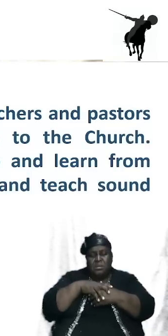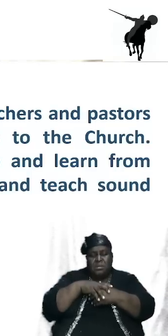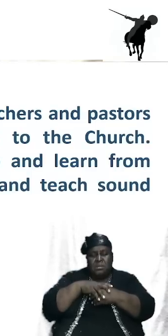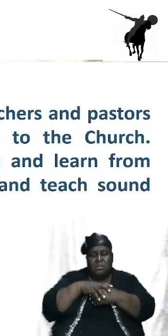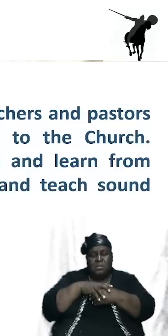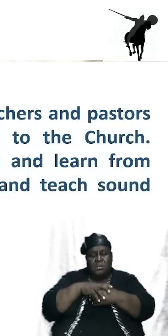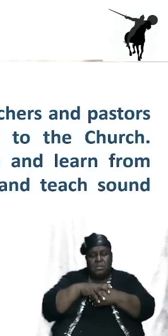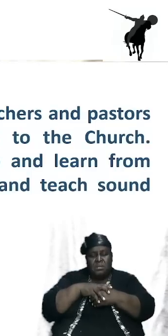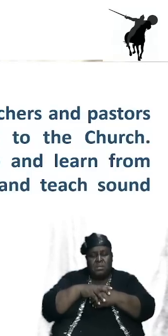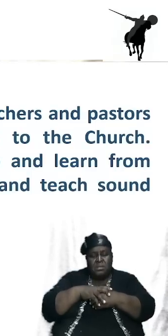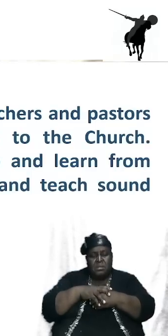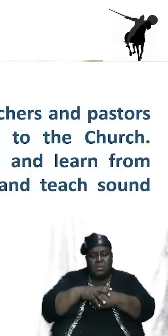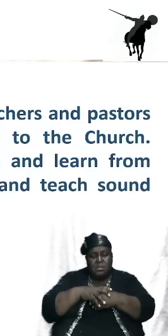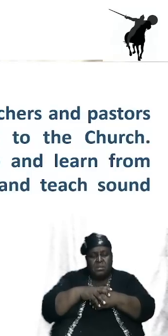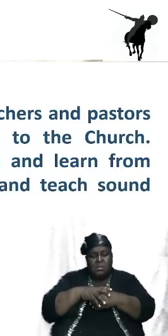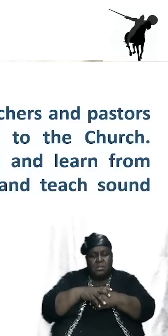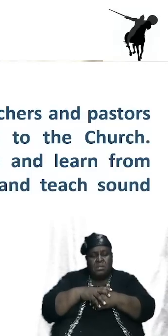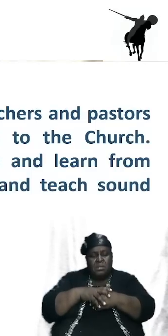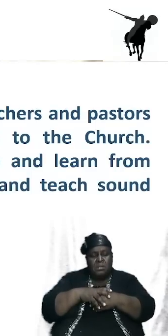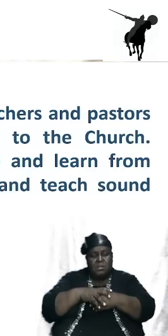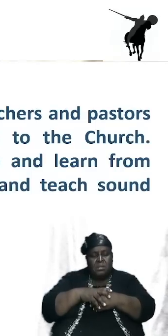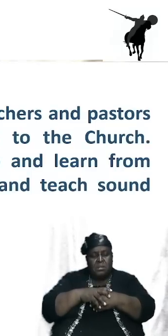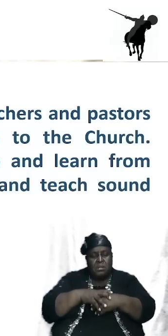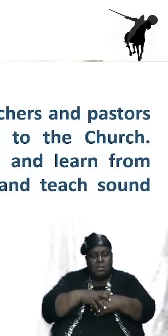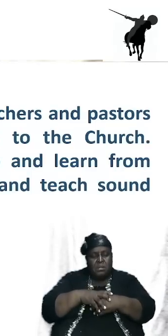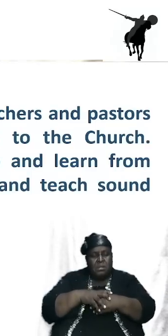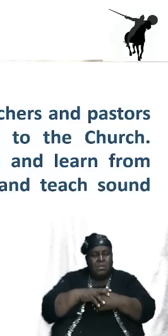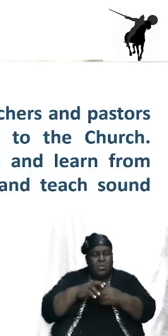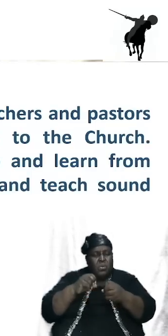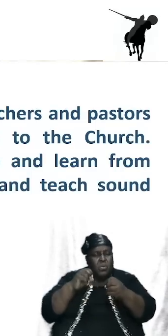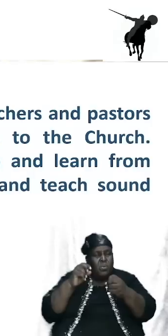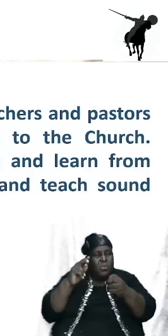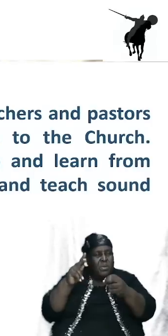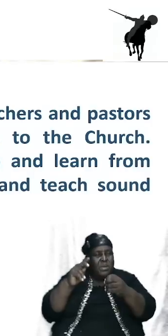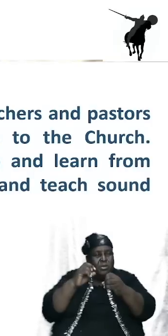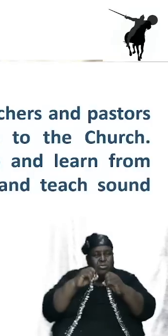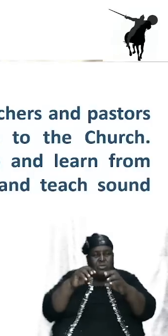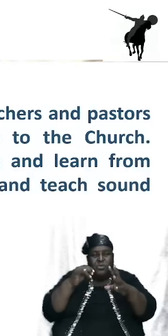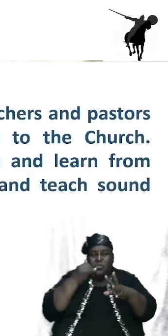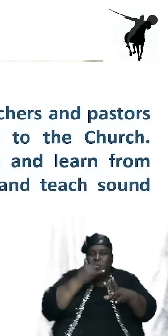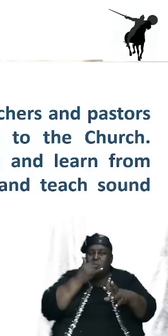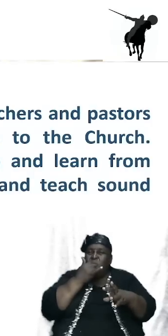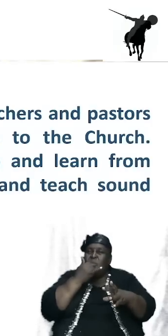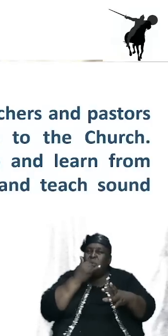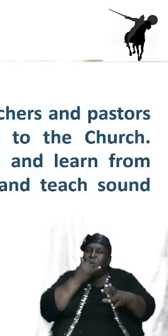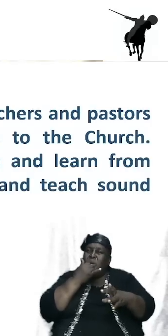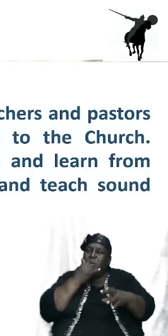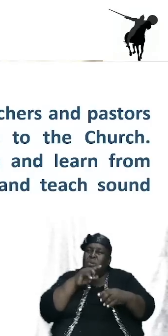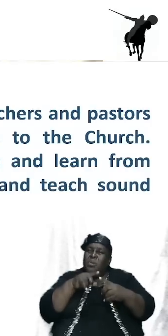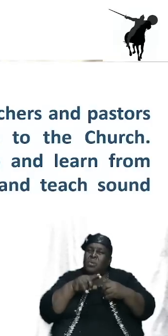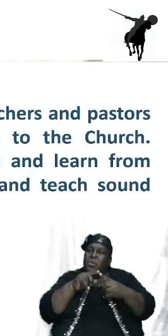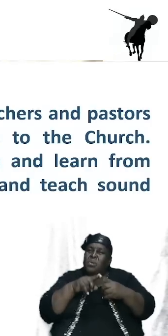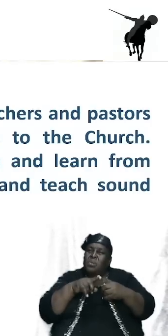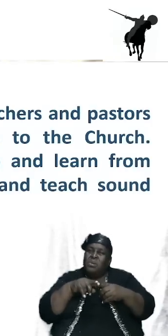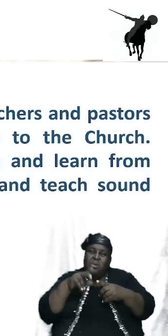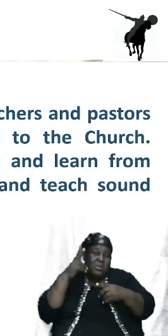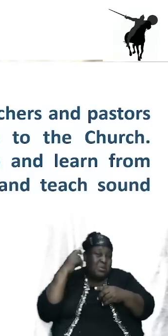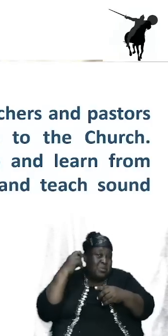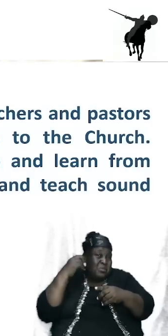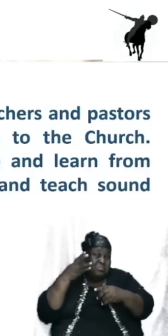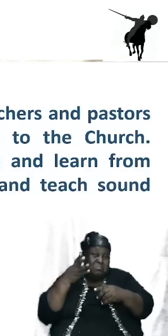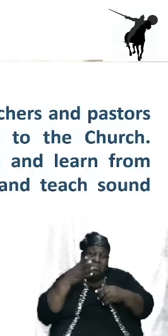most of these motivational speakers who tell you that it's okay and there's nothing wrong with it. Until you start hearing because something they run through your